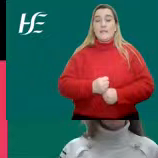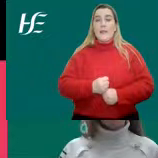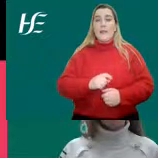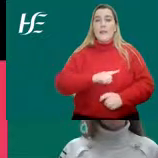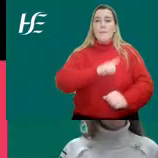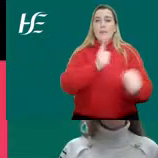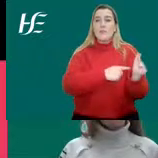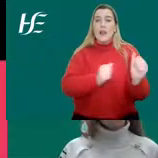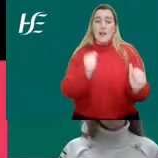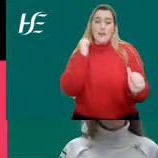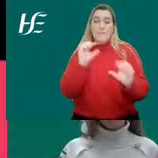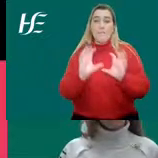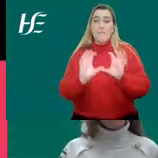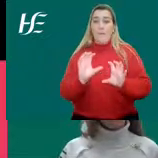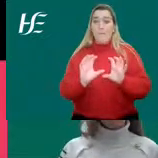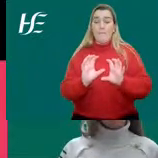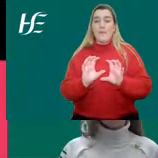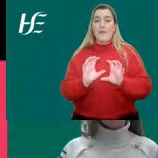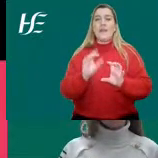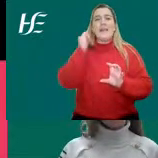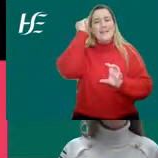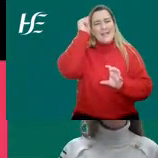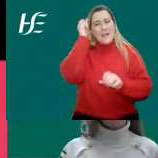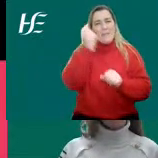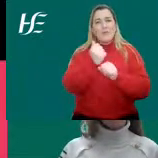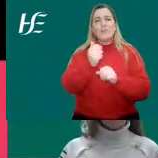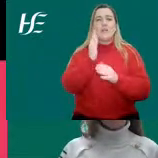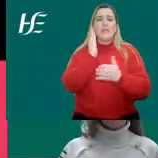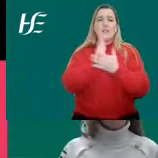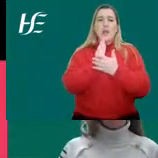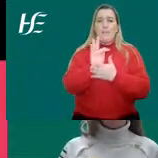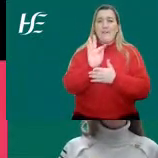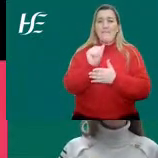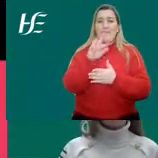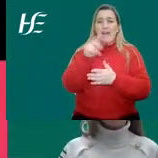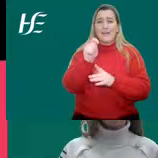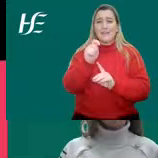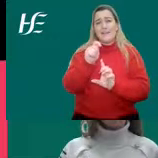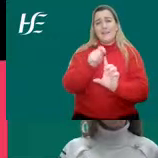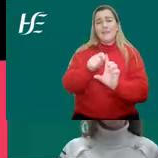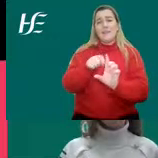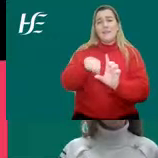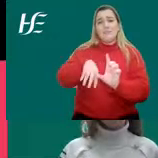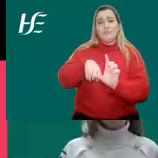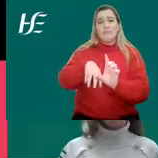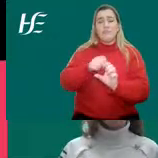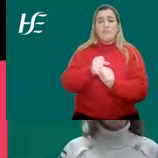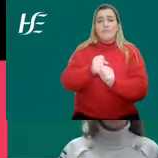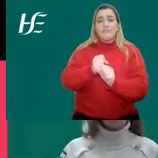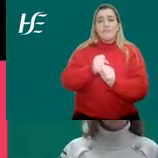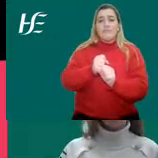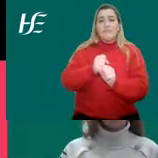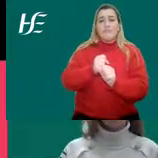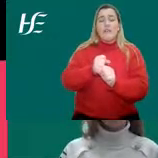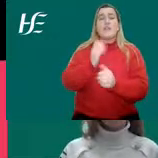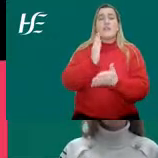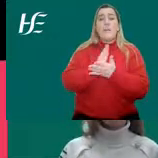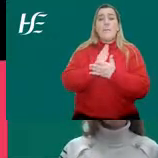stopping wind, and at the same time, squeeze around your front passage. Imagine you're stopping the flow of